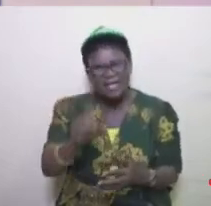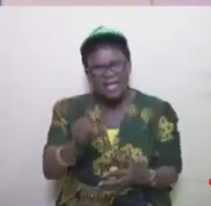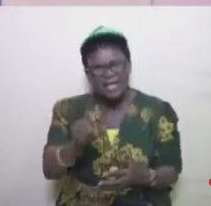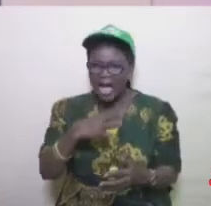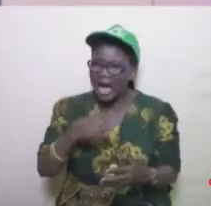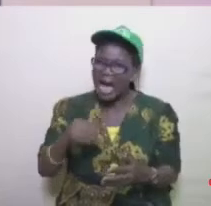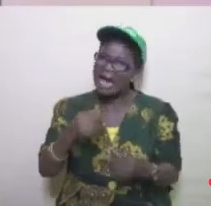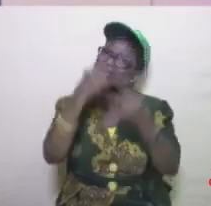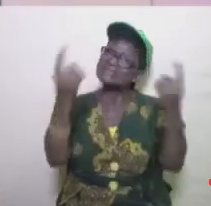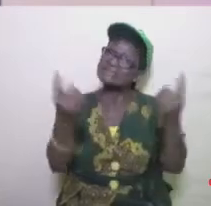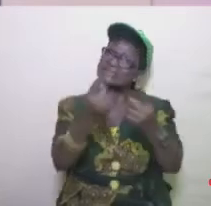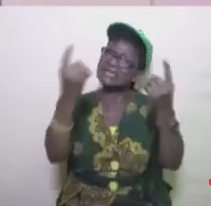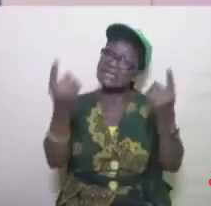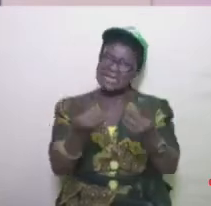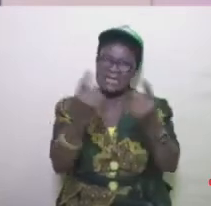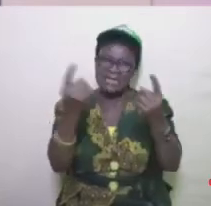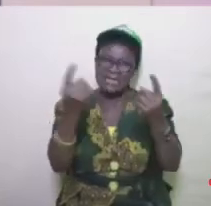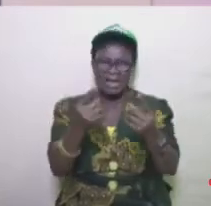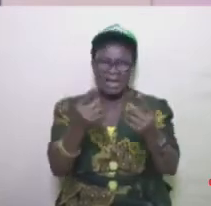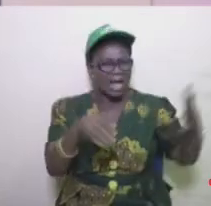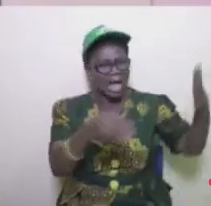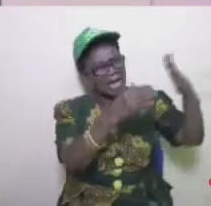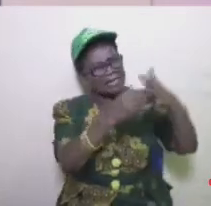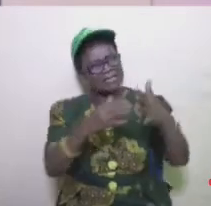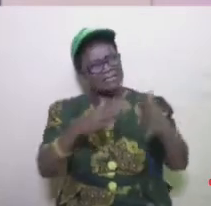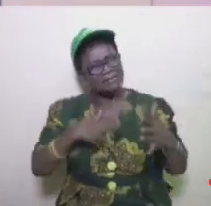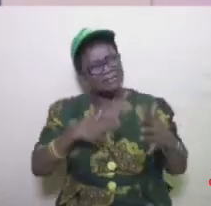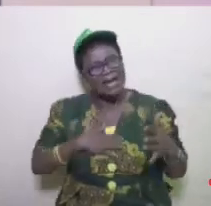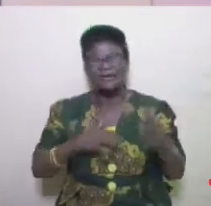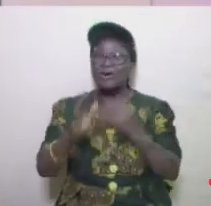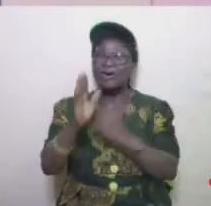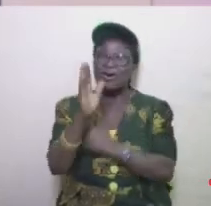And sin against my God?"